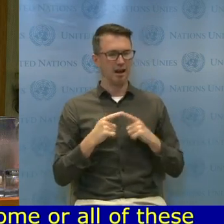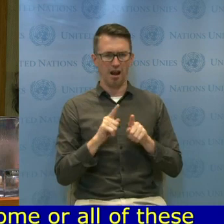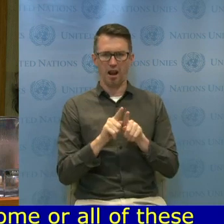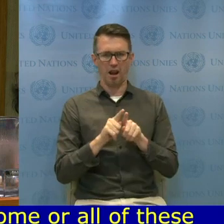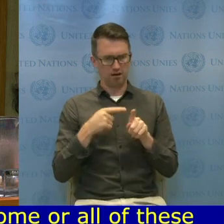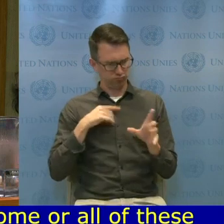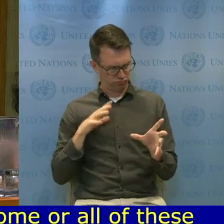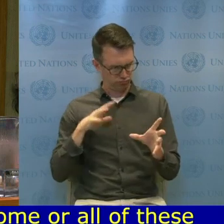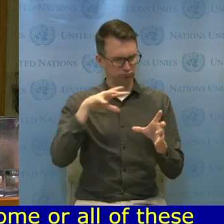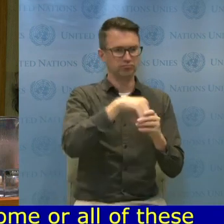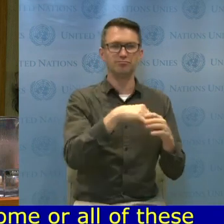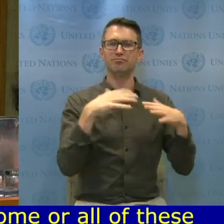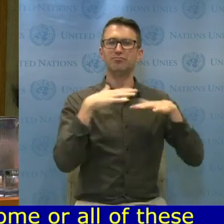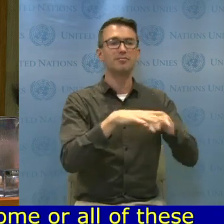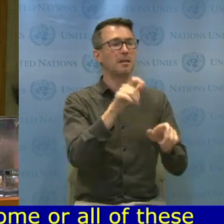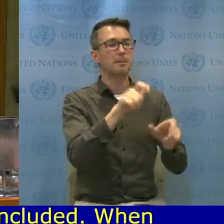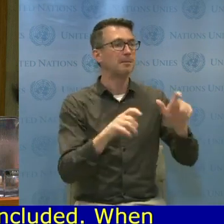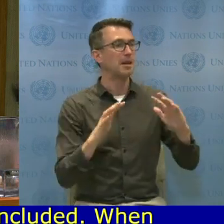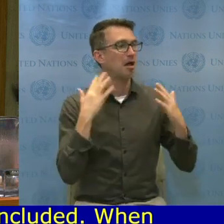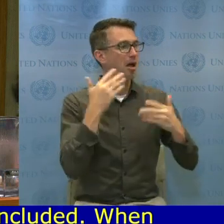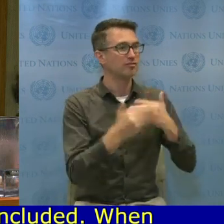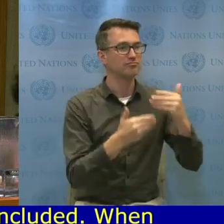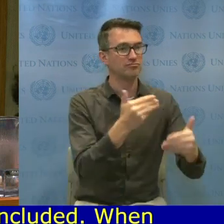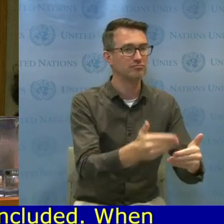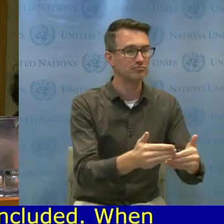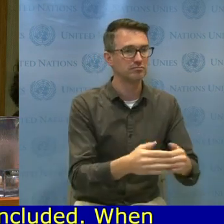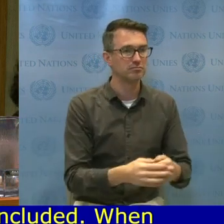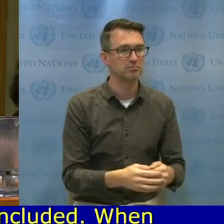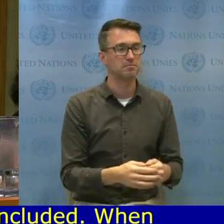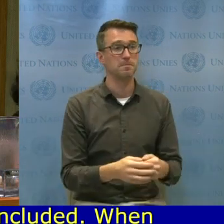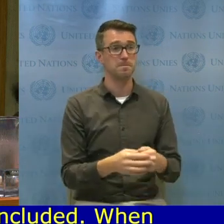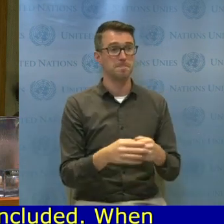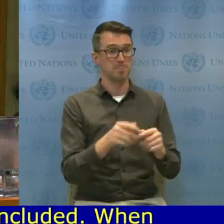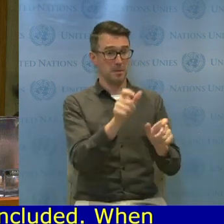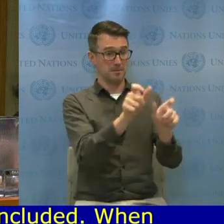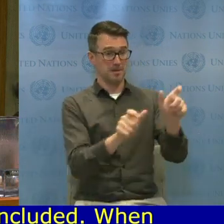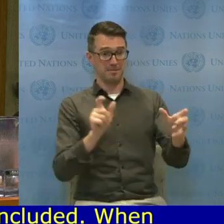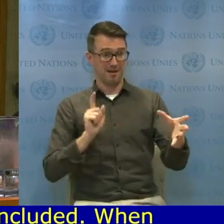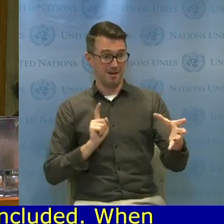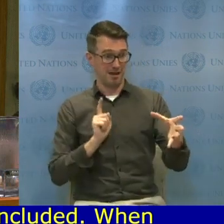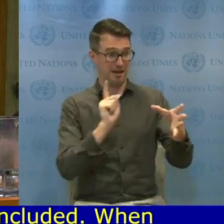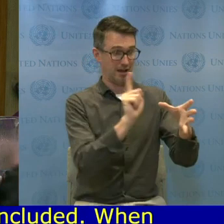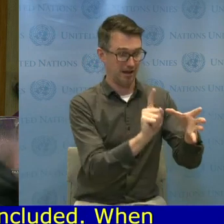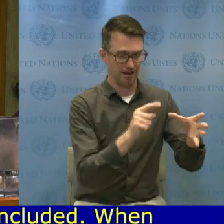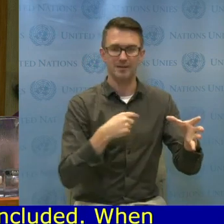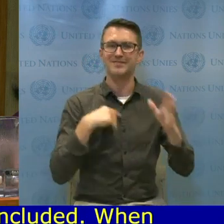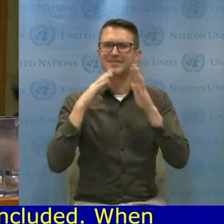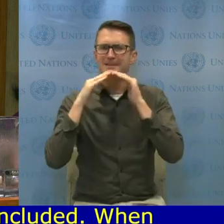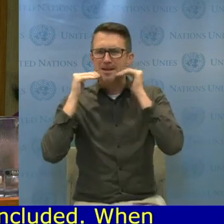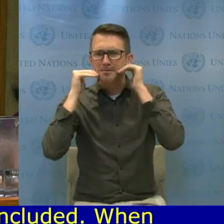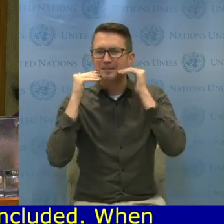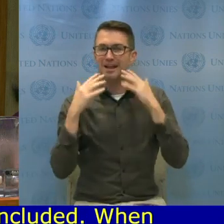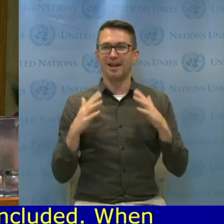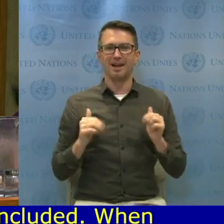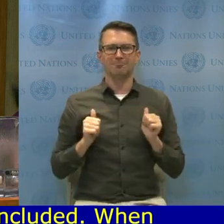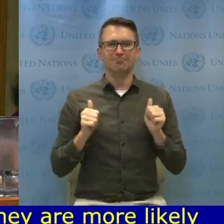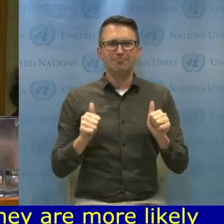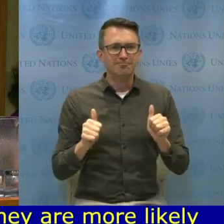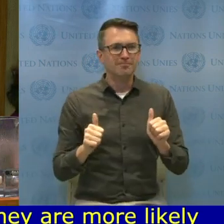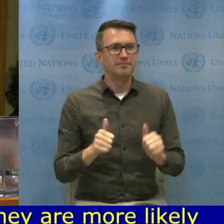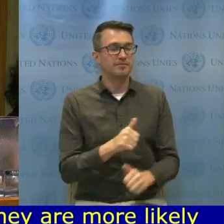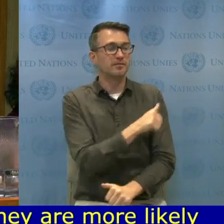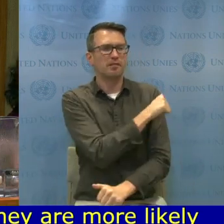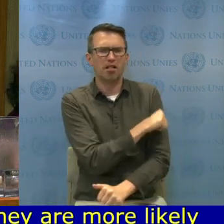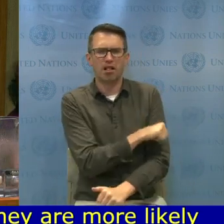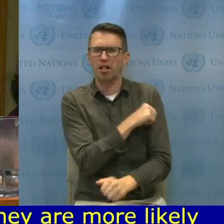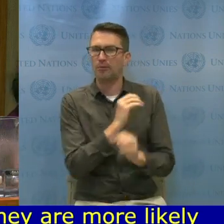healthier and happier. Without social inclusion, people are more likely to experience poor physical and